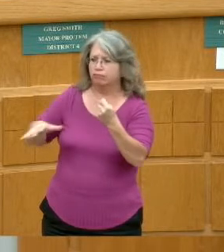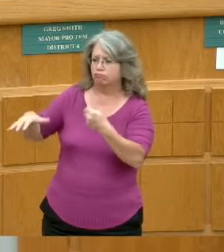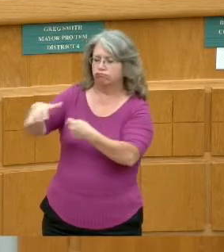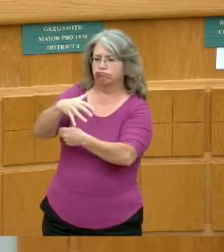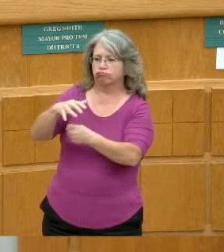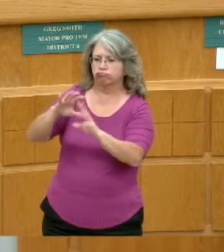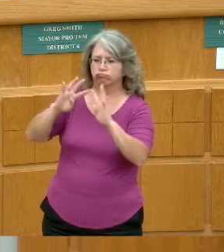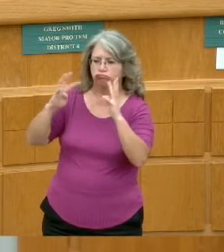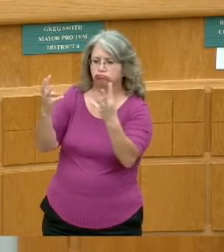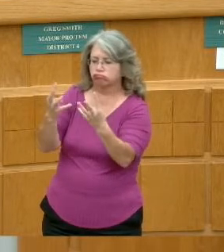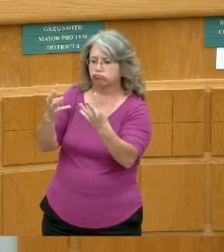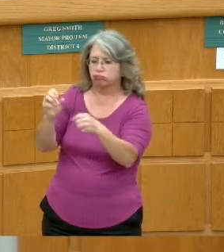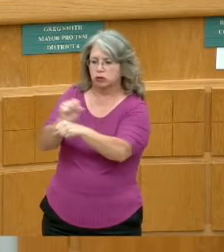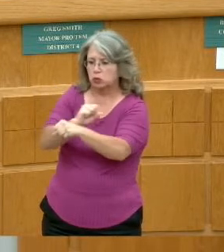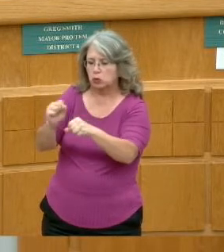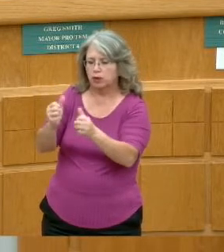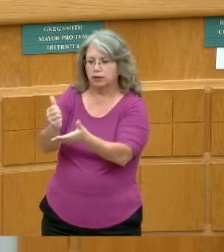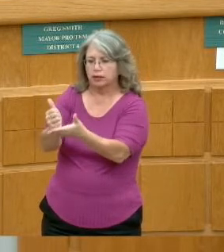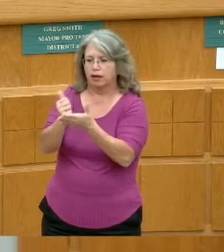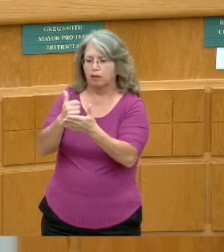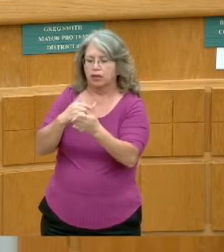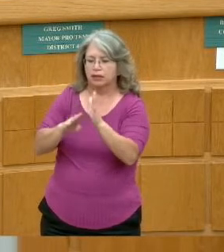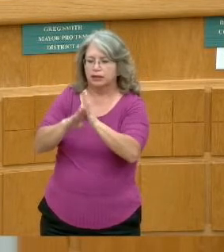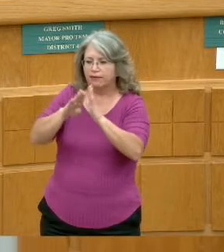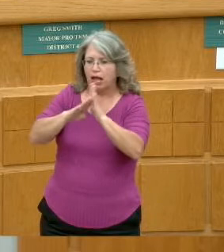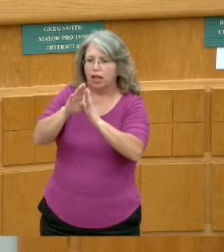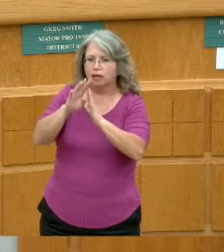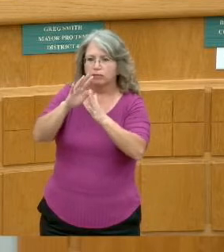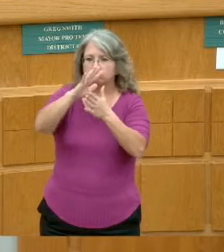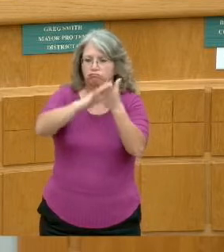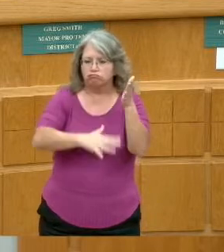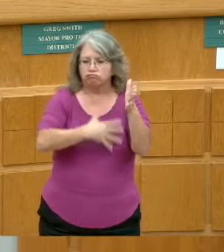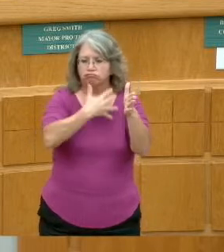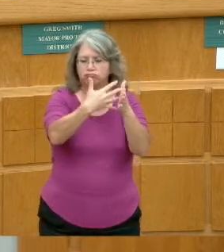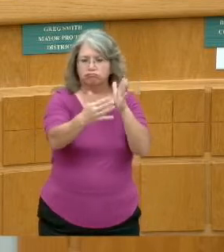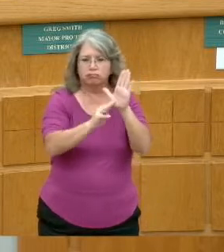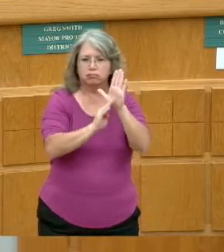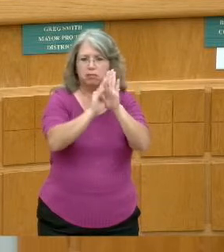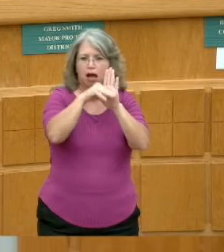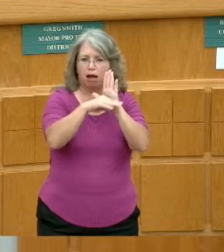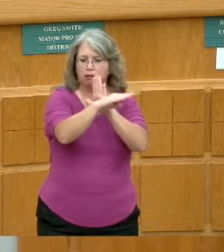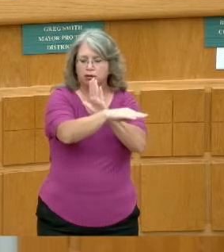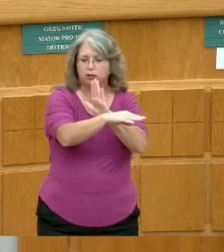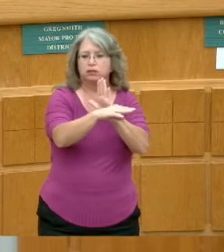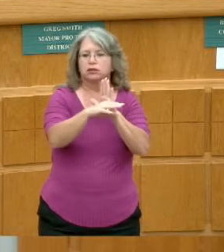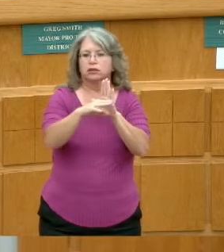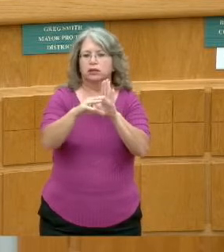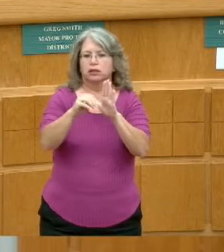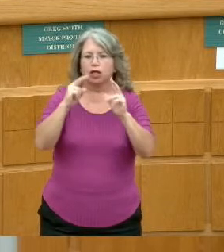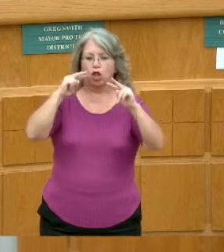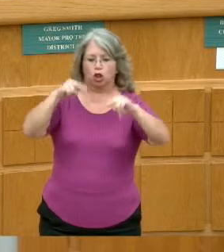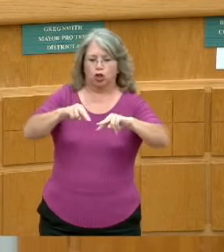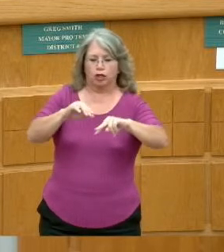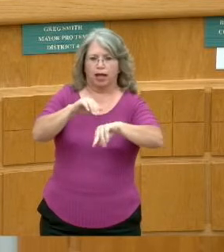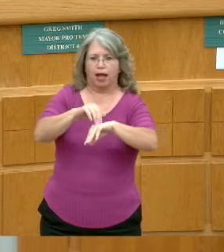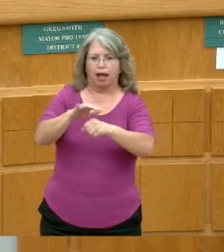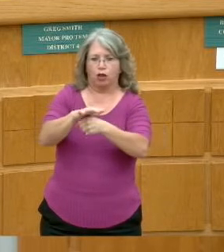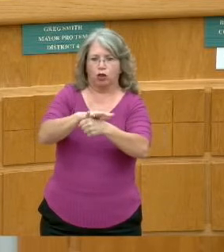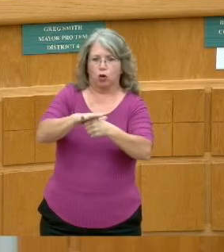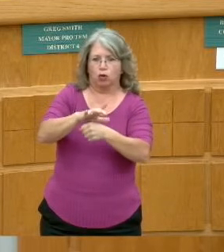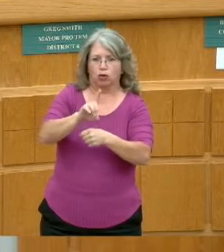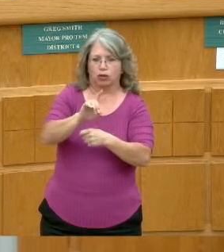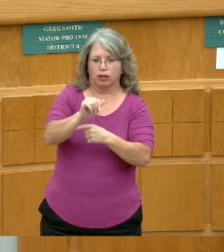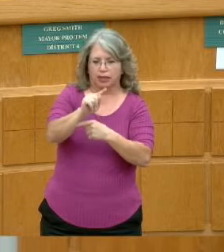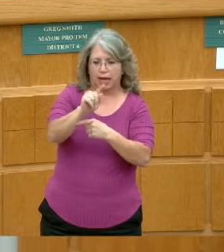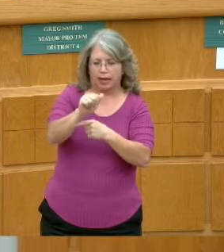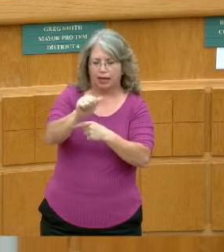predict what our COVID cases would look like here. And then they also not only pick models, but they're looking at local data and data from the state of Texas to